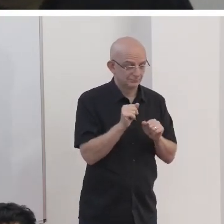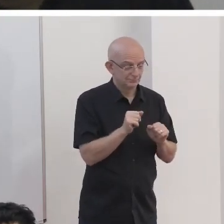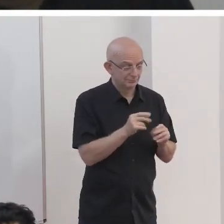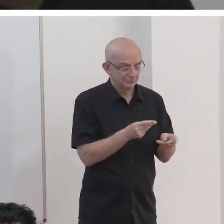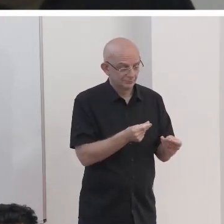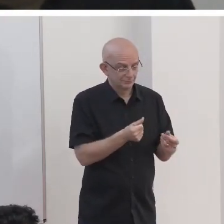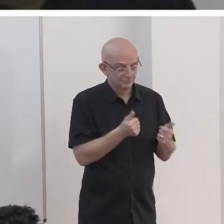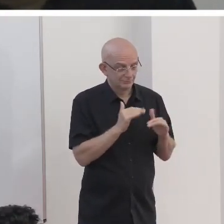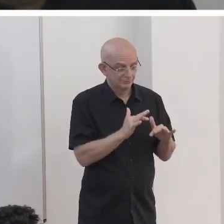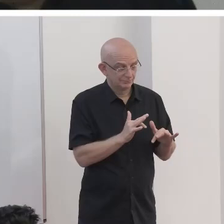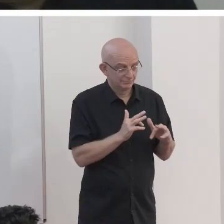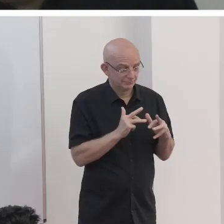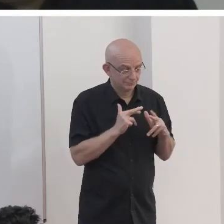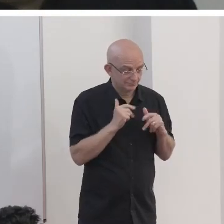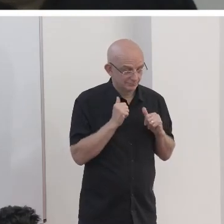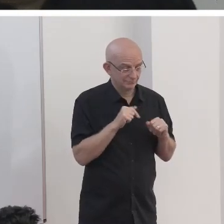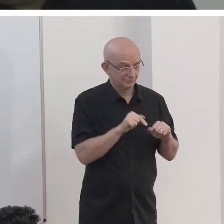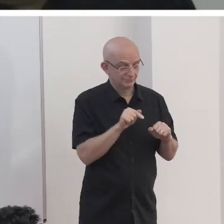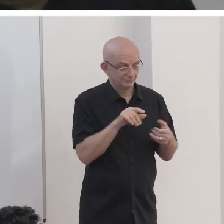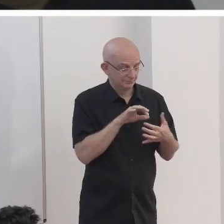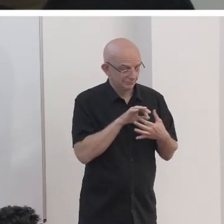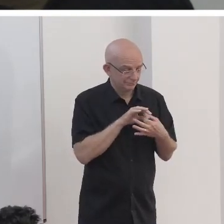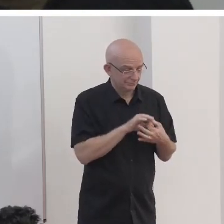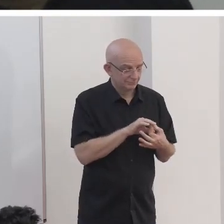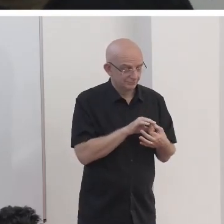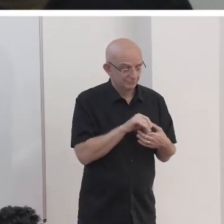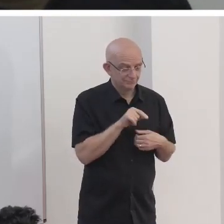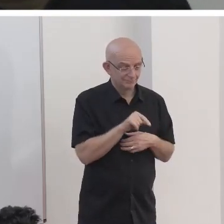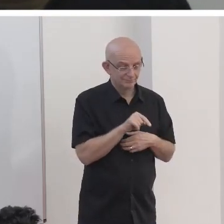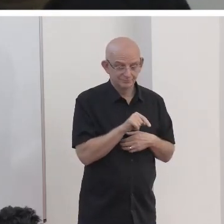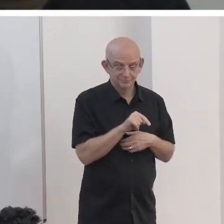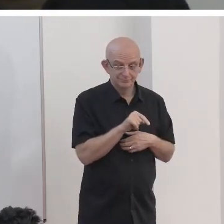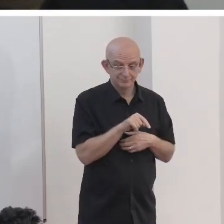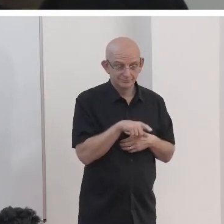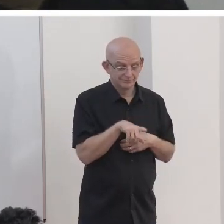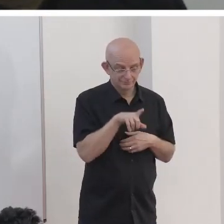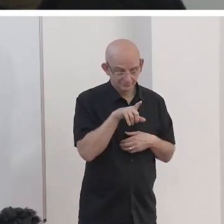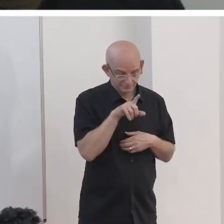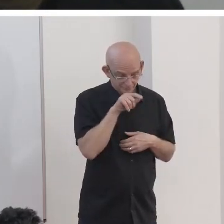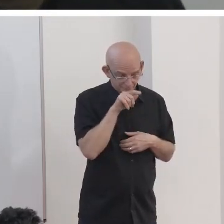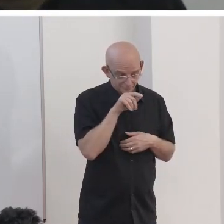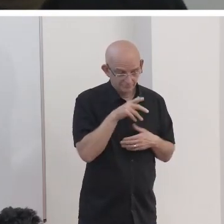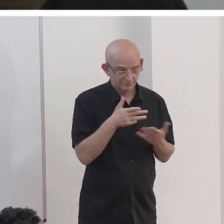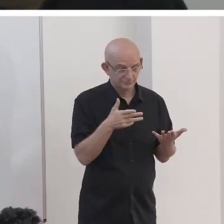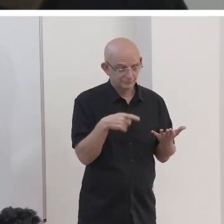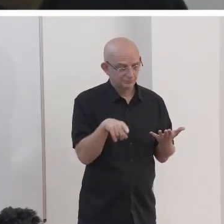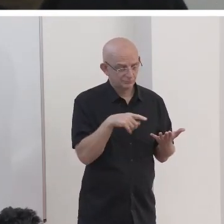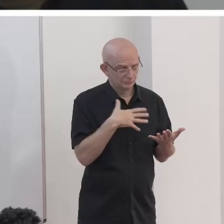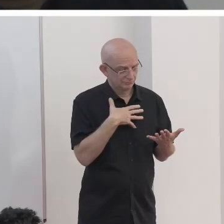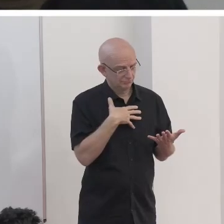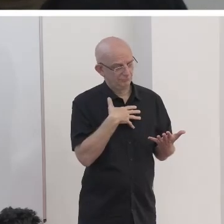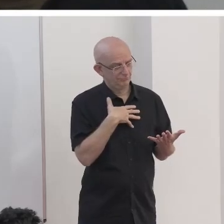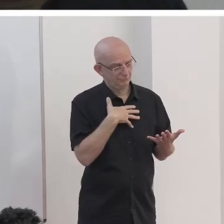You are really impressed and you are really feeling that,